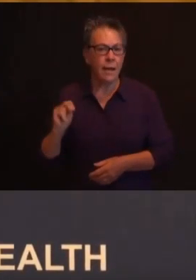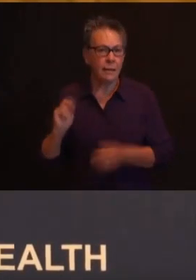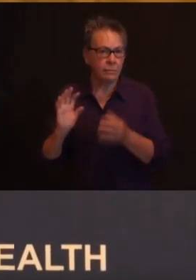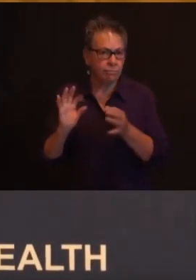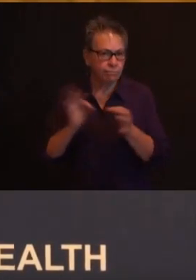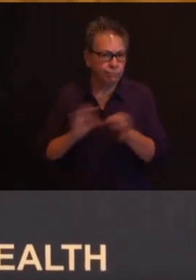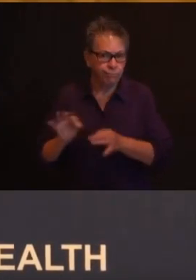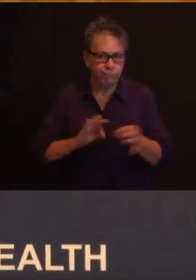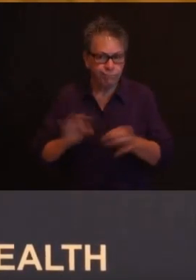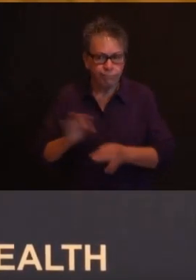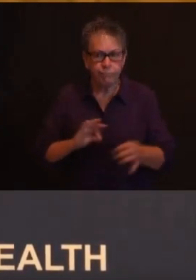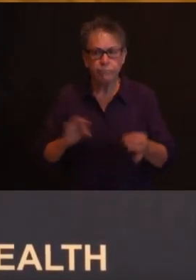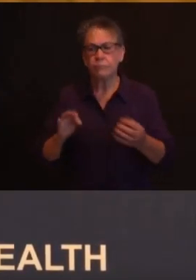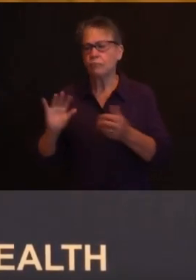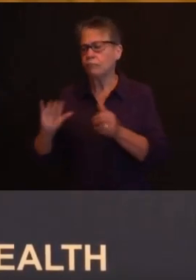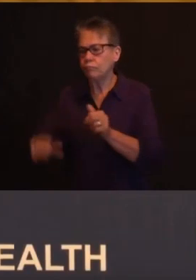with